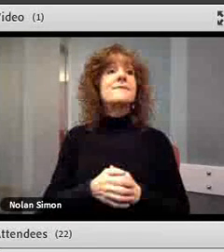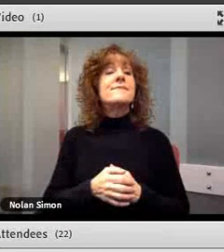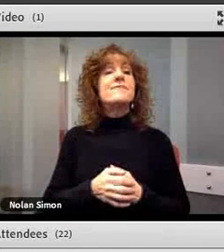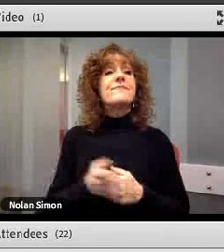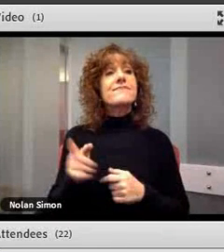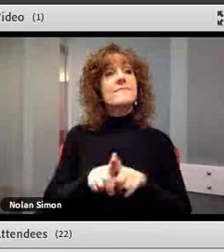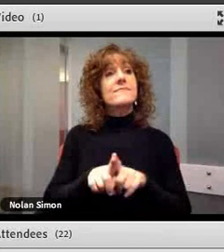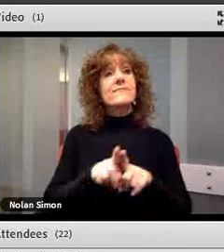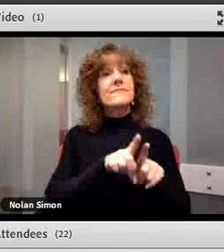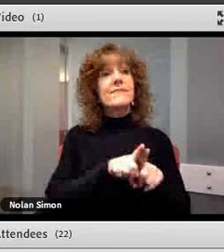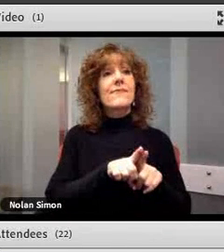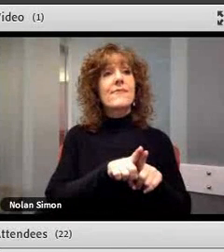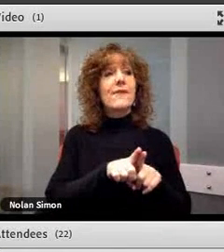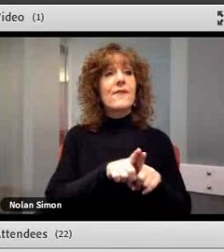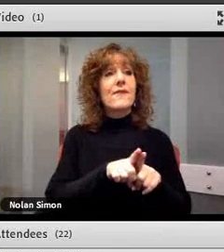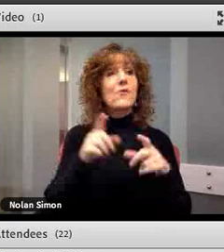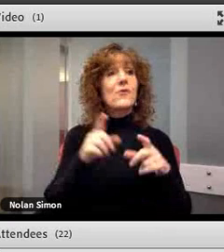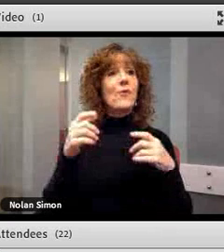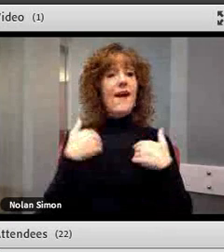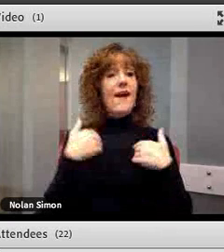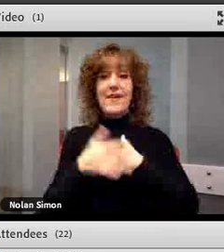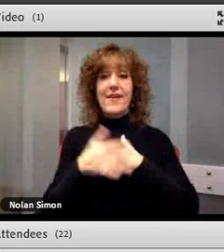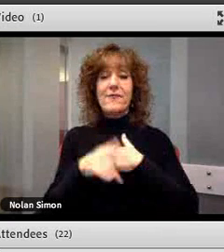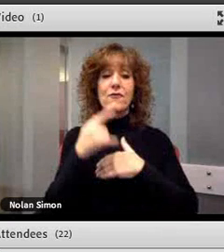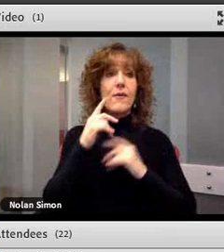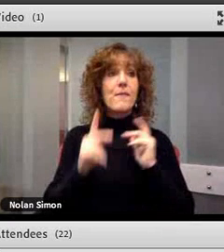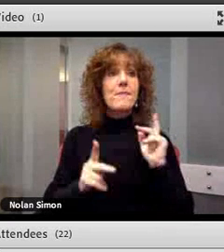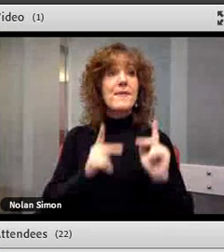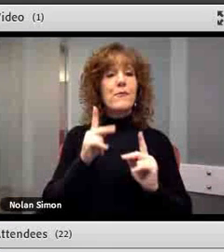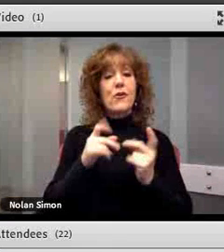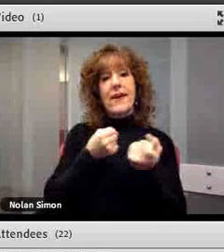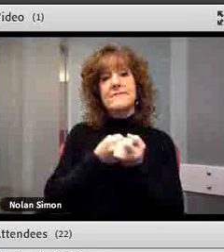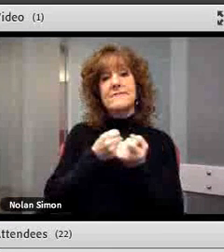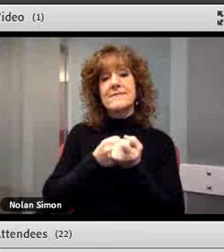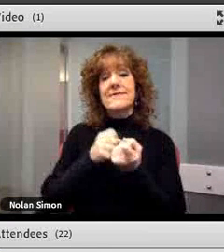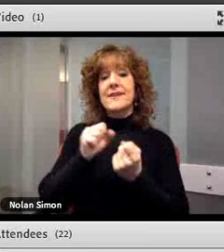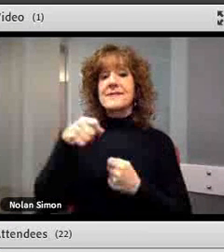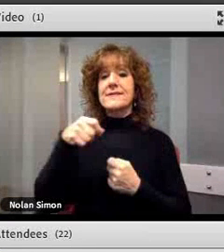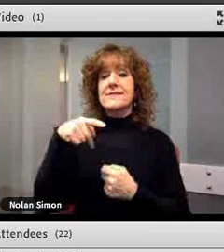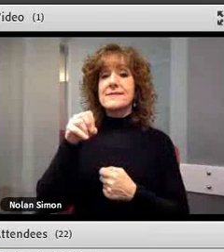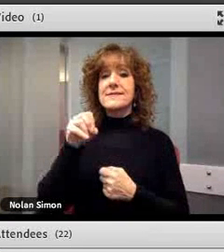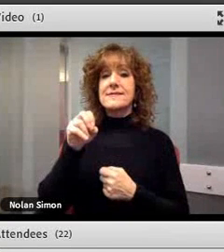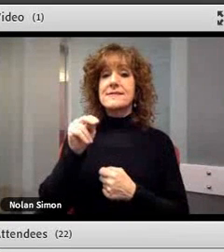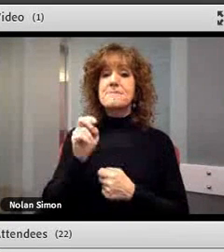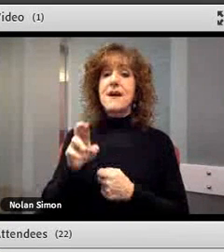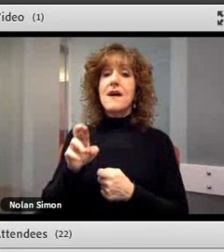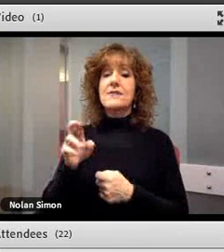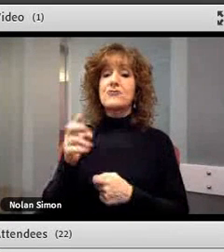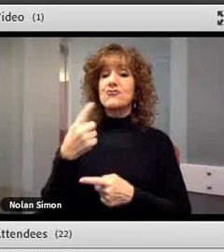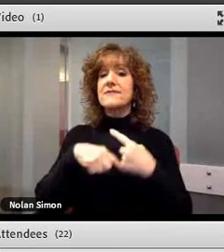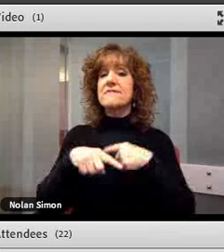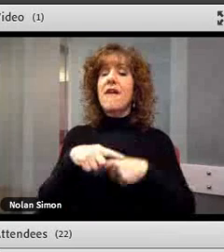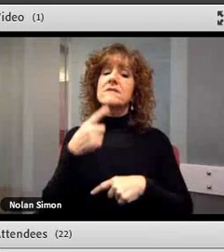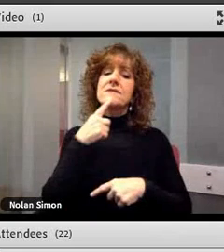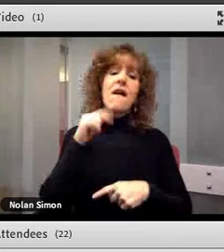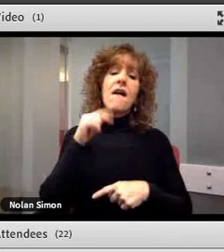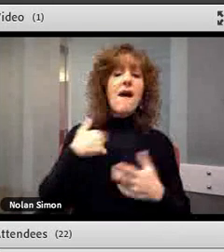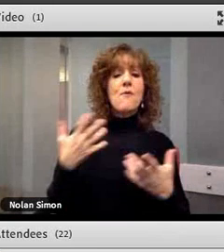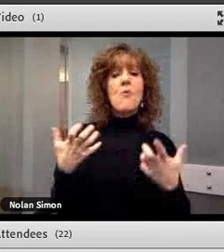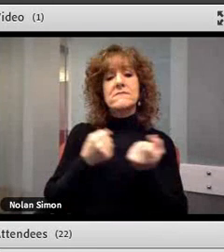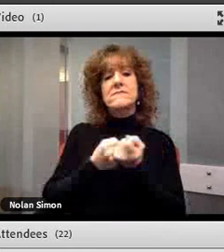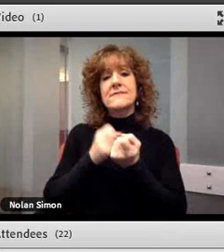also have an availability for people to sponsor signs. So you can either say, I would like to sponsor this sign in